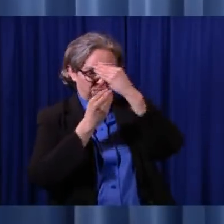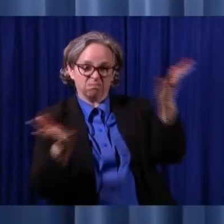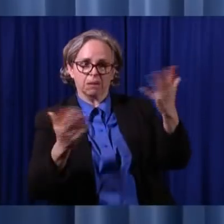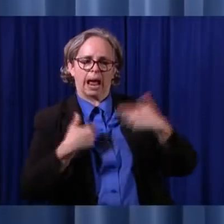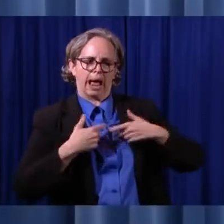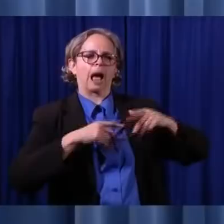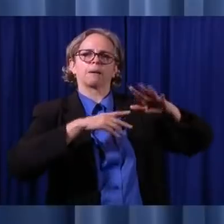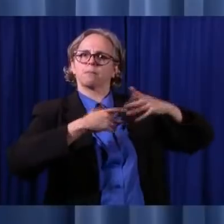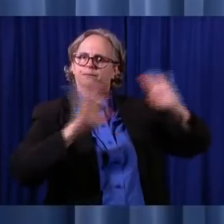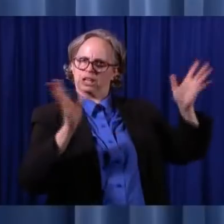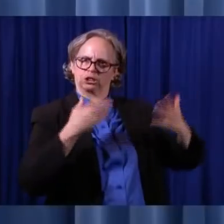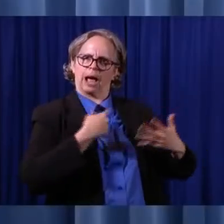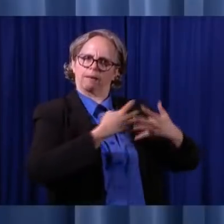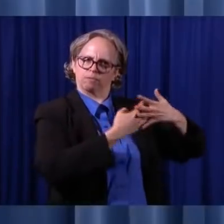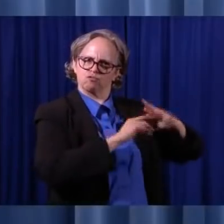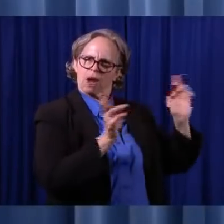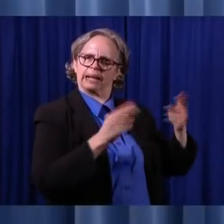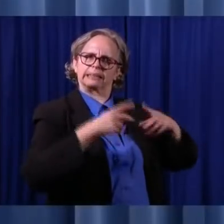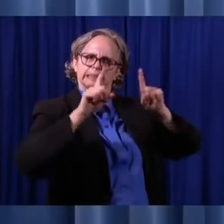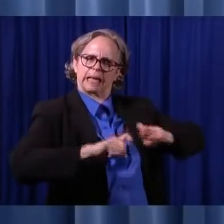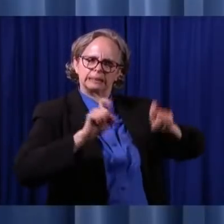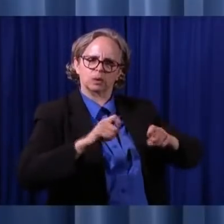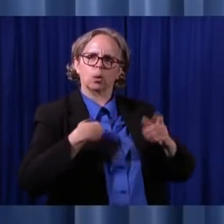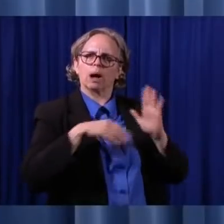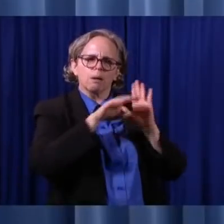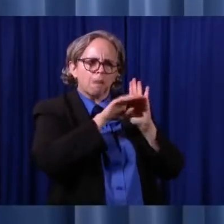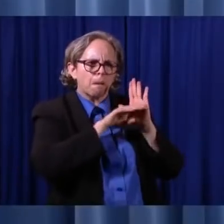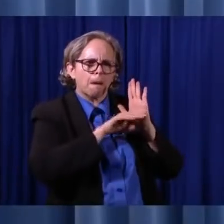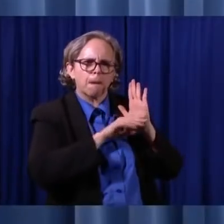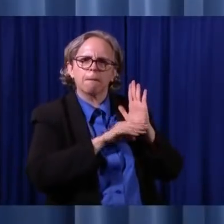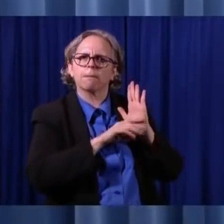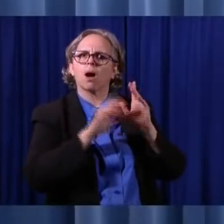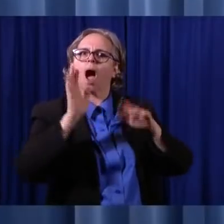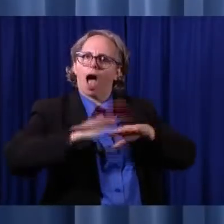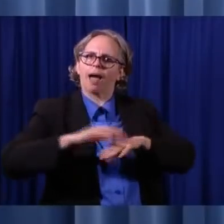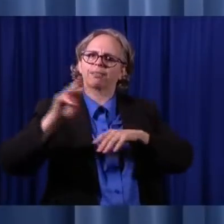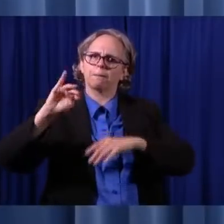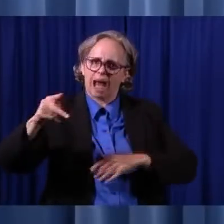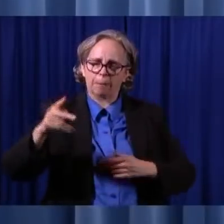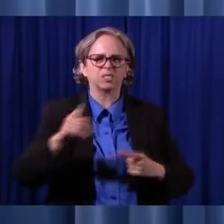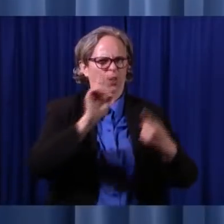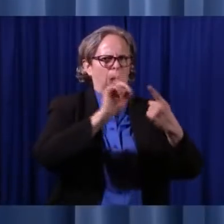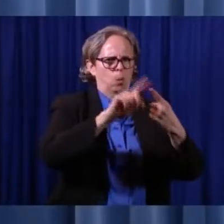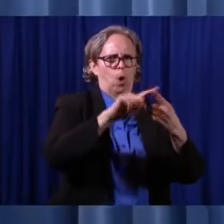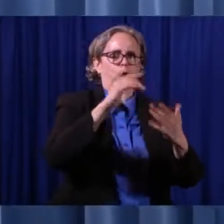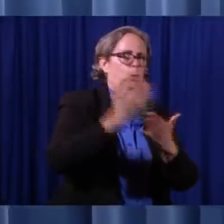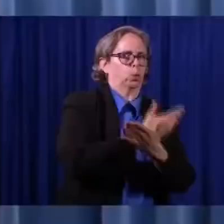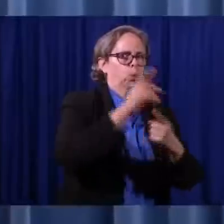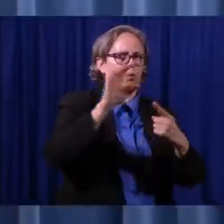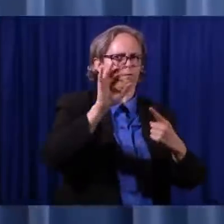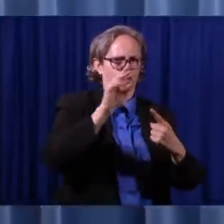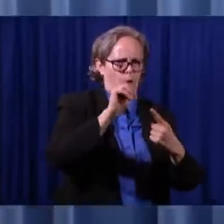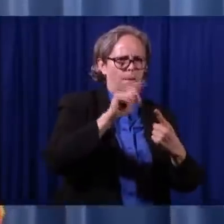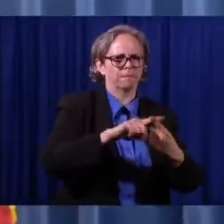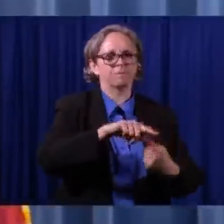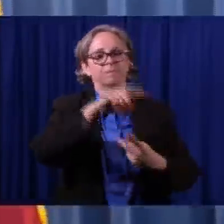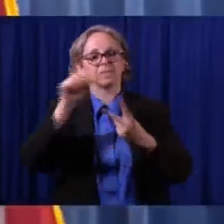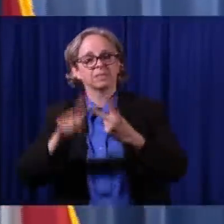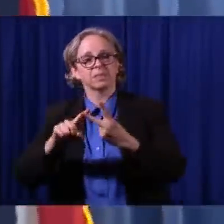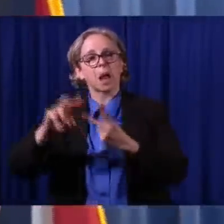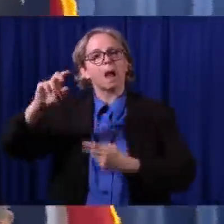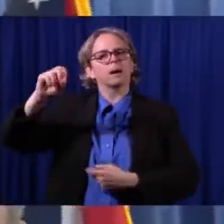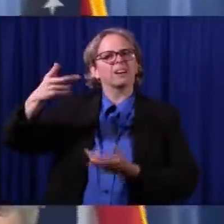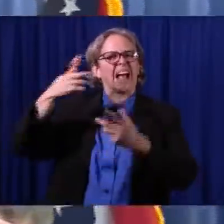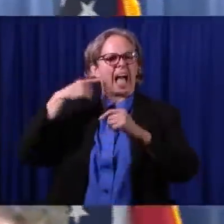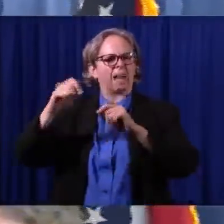you to that map. In addition, we've added pop-up testing locations. Our Minority Health Strike Force has teamed